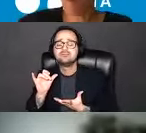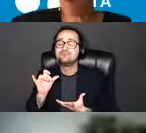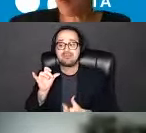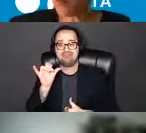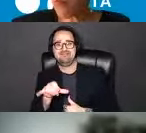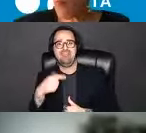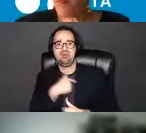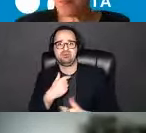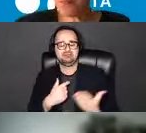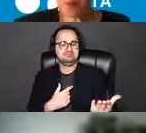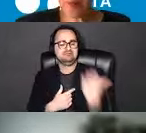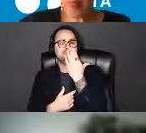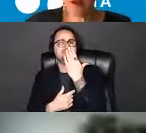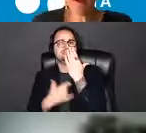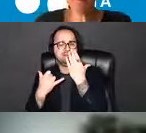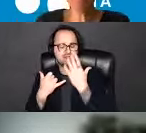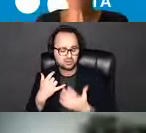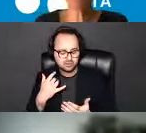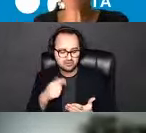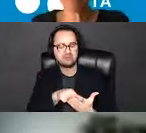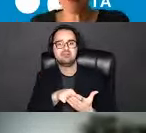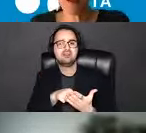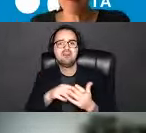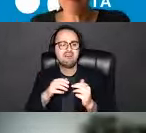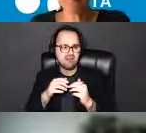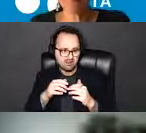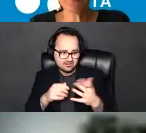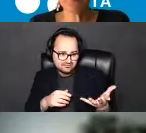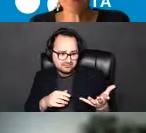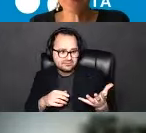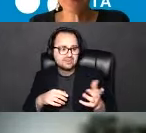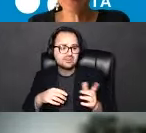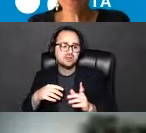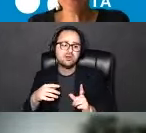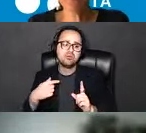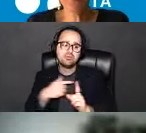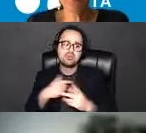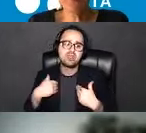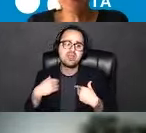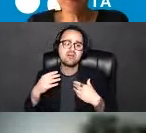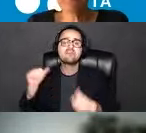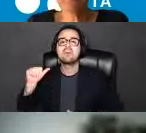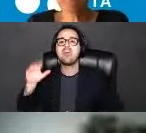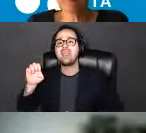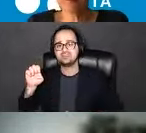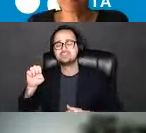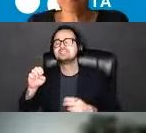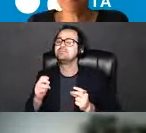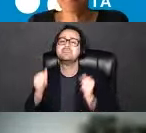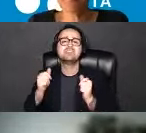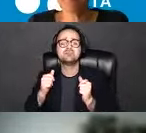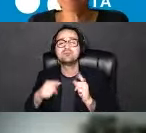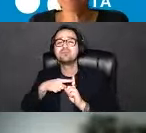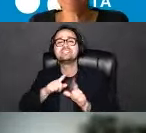dealing with in all the same ways that you think about how ACEs have an immediate and long-term, lifelong impact.